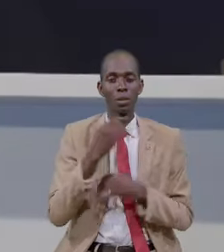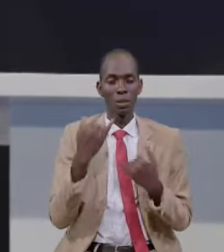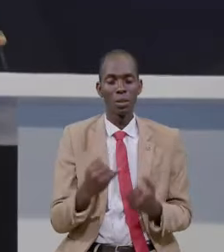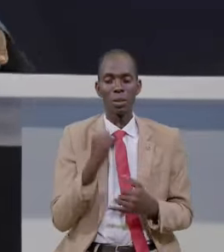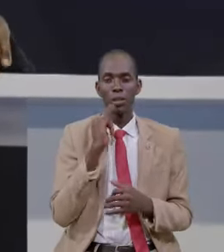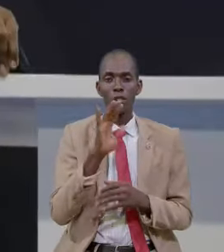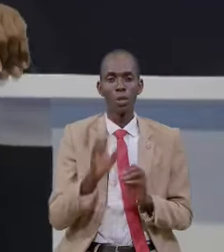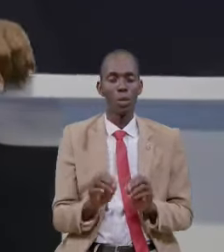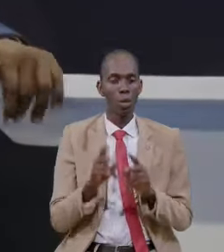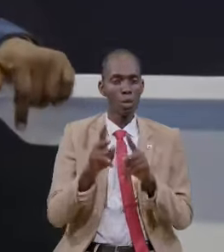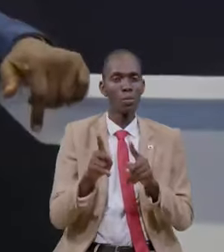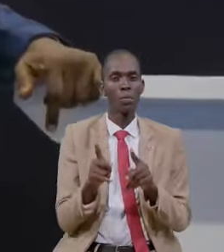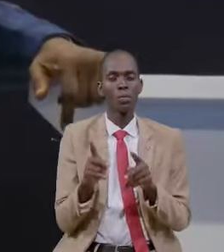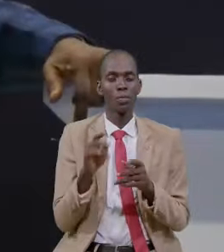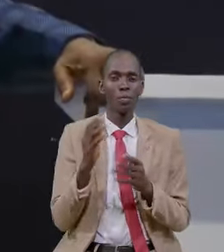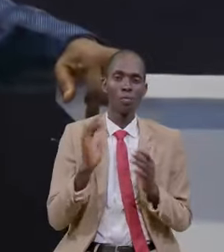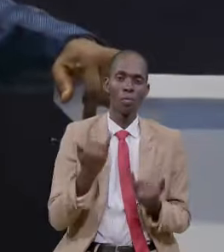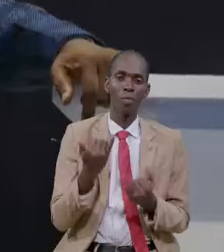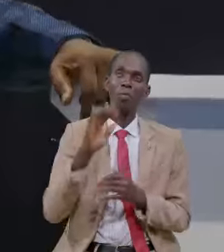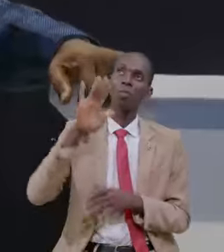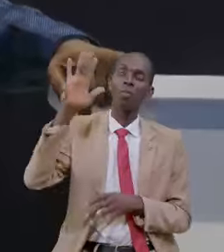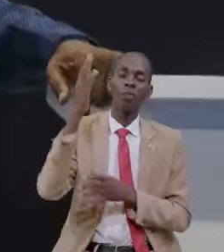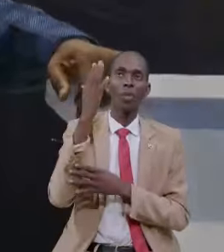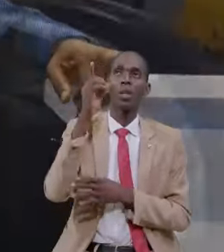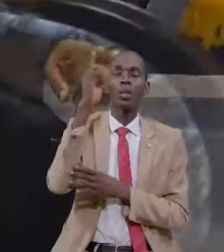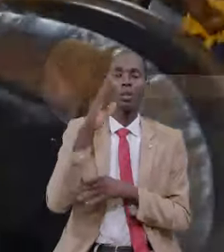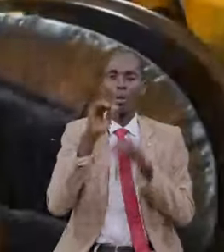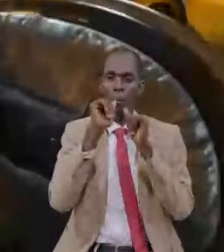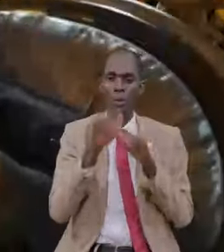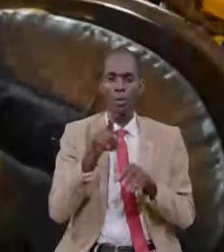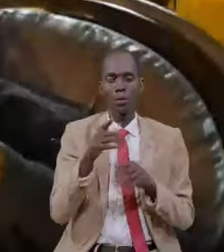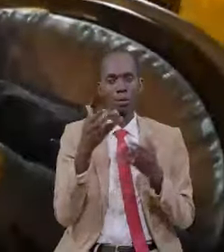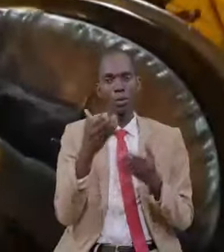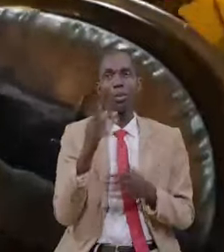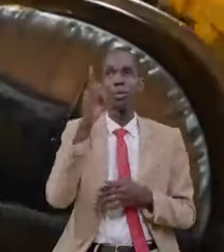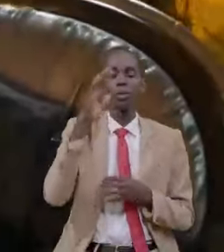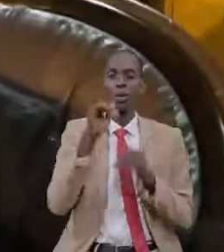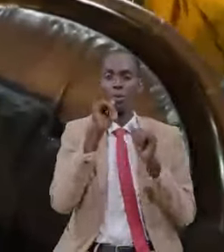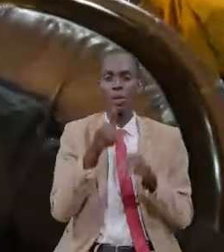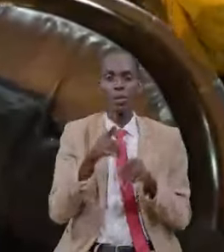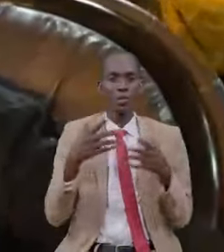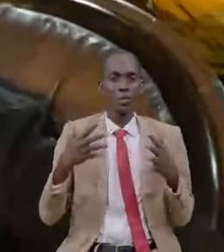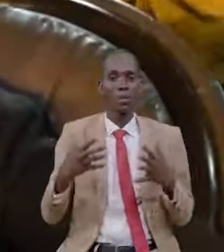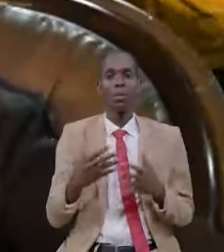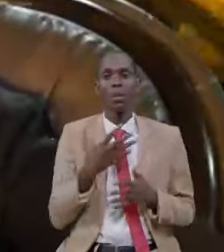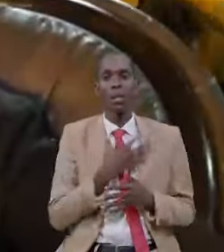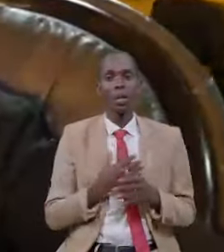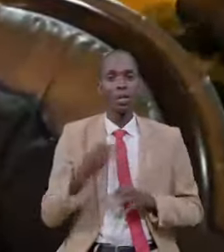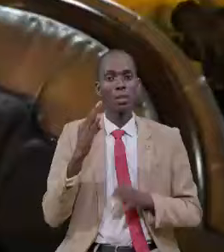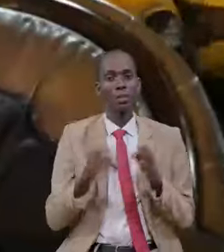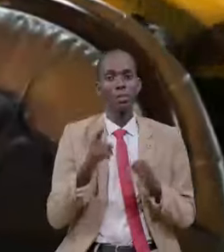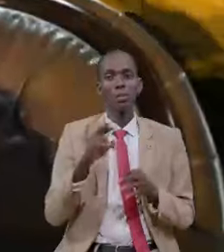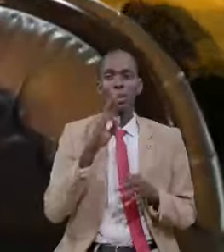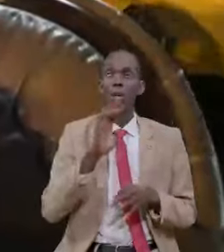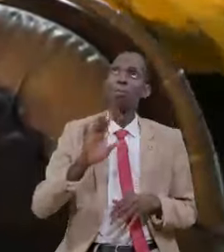and opportunity. Raise up that hand. God bless you there. God has blessed you already. If you are raising up your hand, since you are raising up your